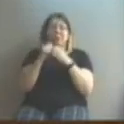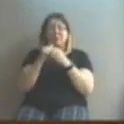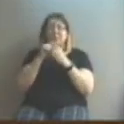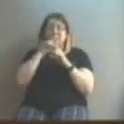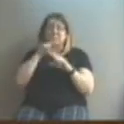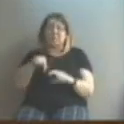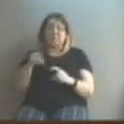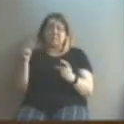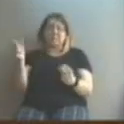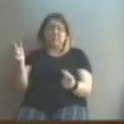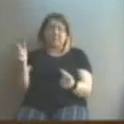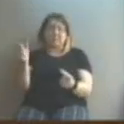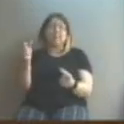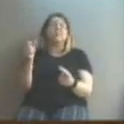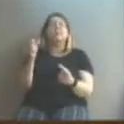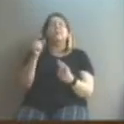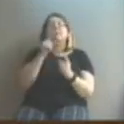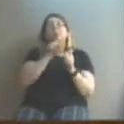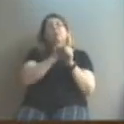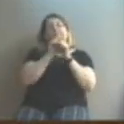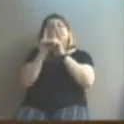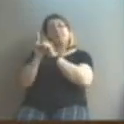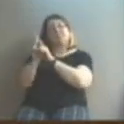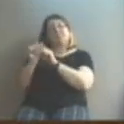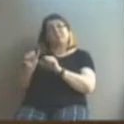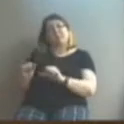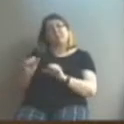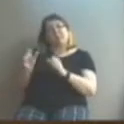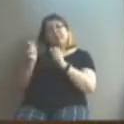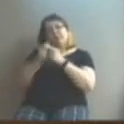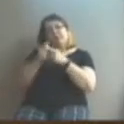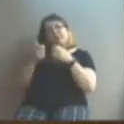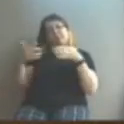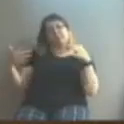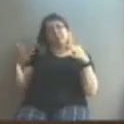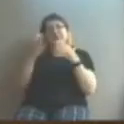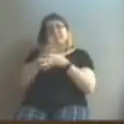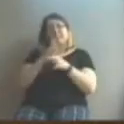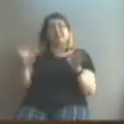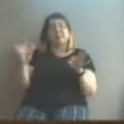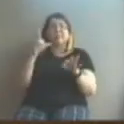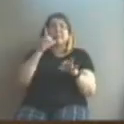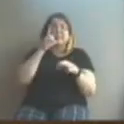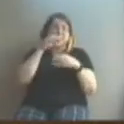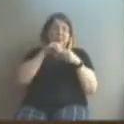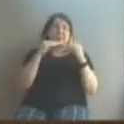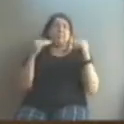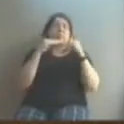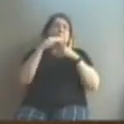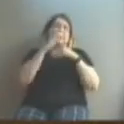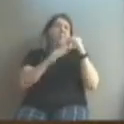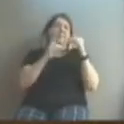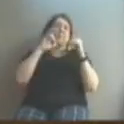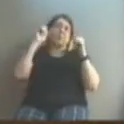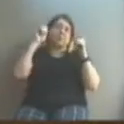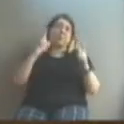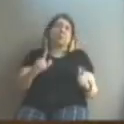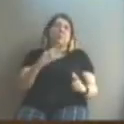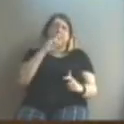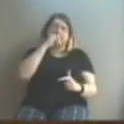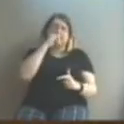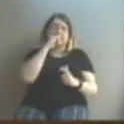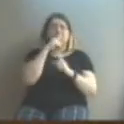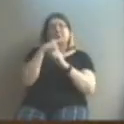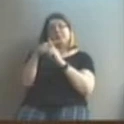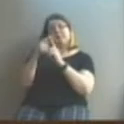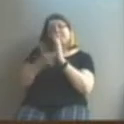responsiveness, one of the things tonight also coming up is our ability to expand free lunch in more buildings for every kid, as well